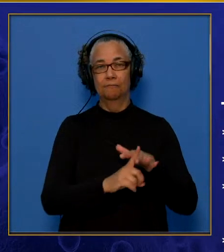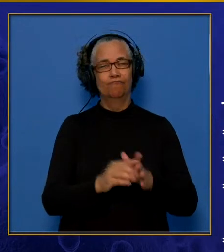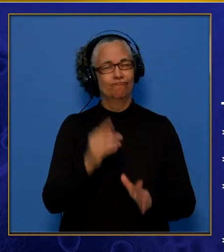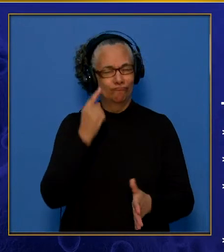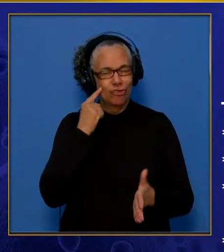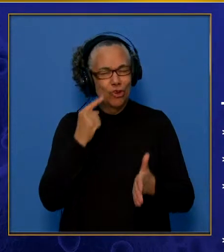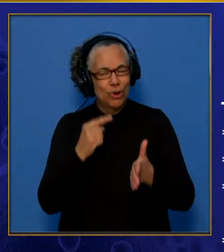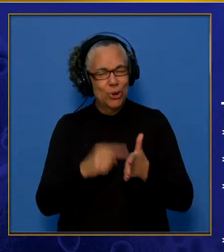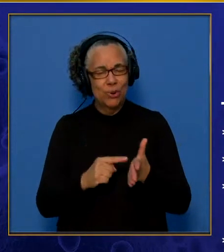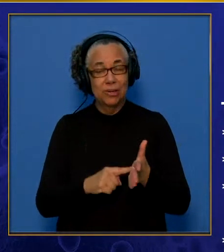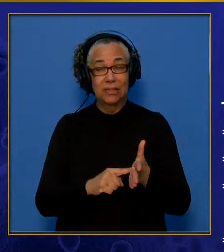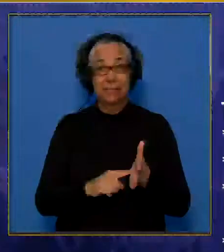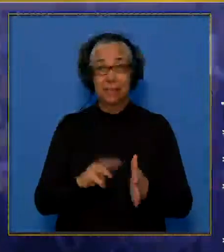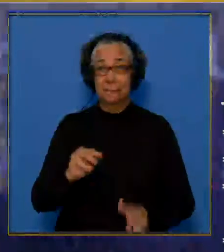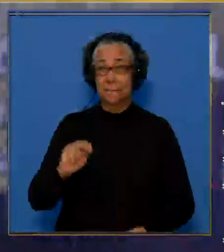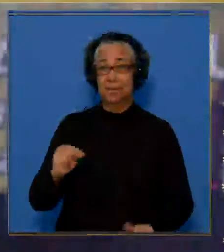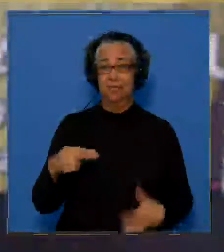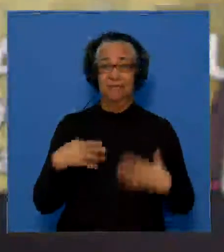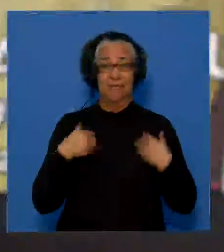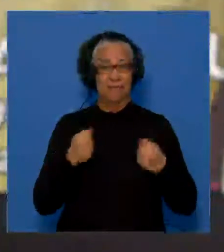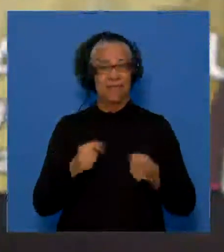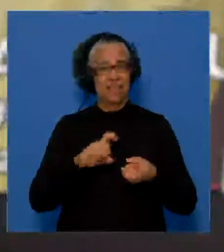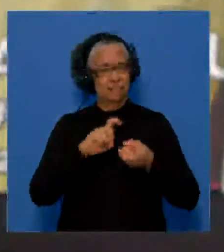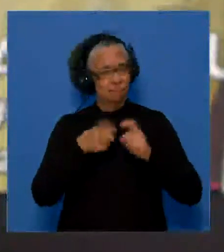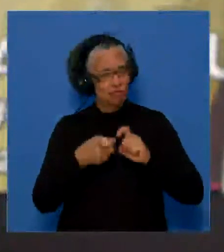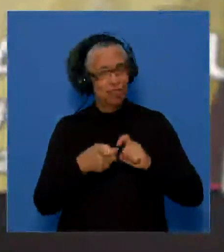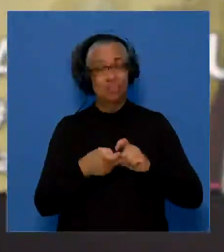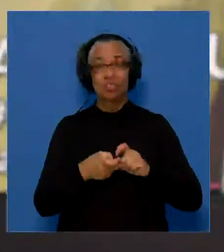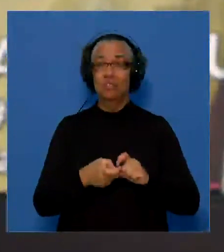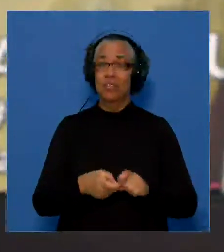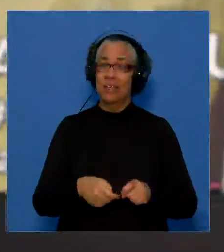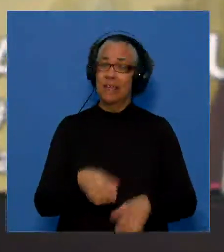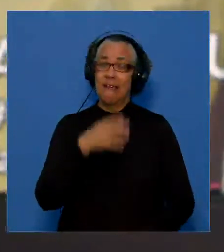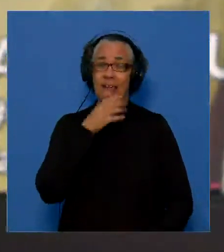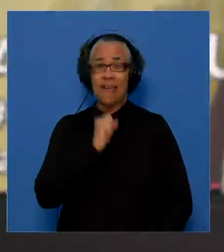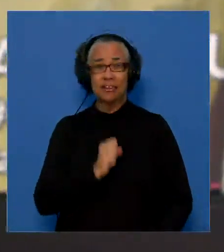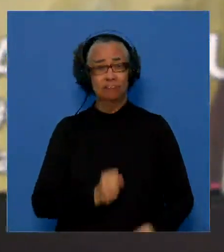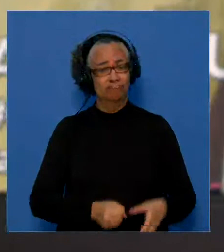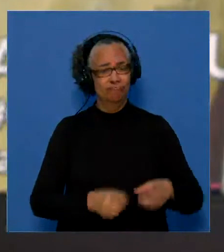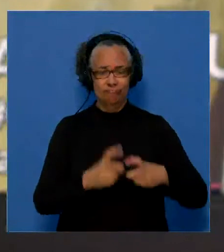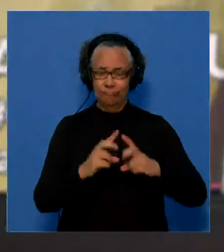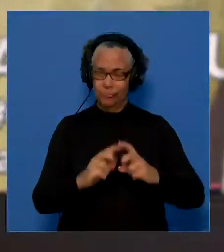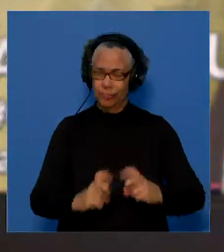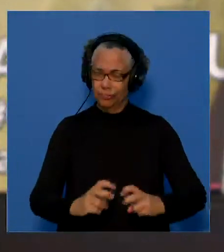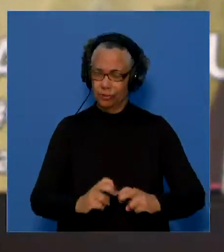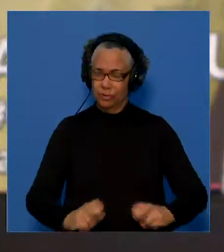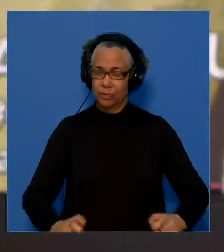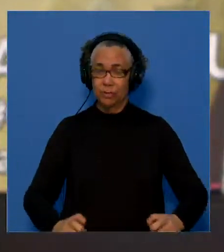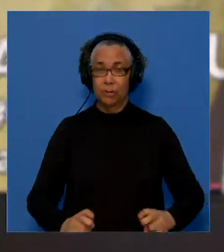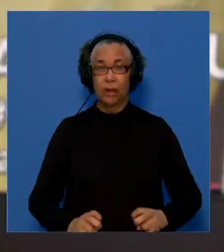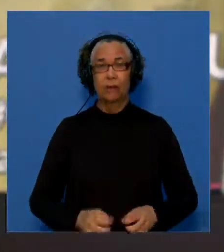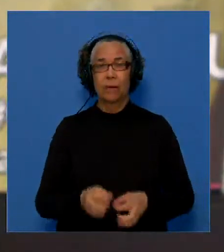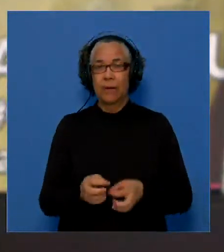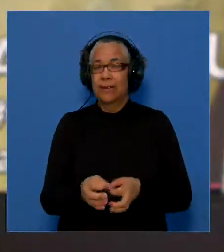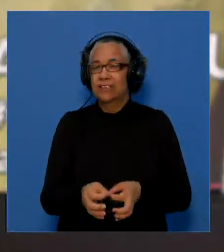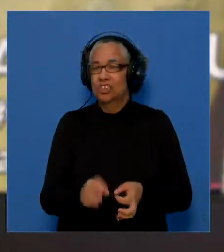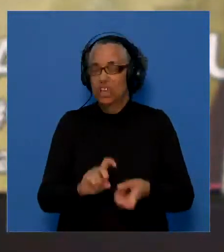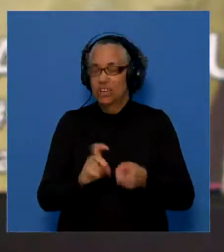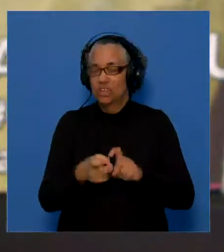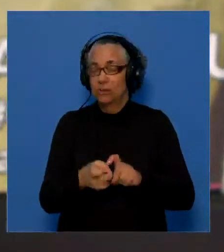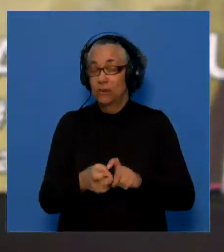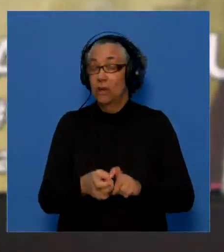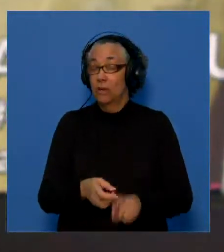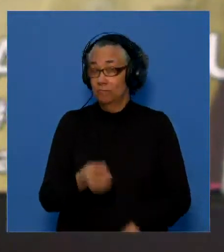Health has changed how the age breakdown of cases is being reported. Understanding that the purpose of public health